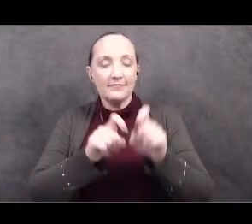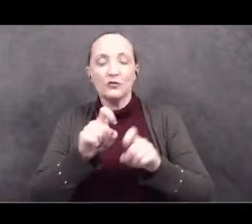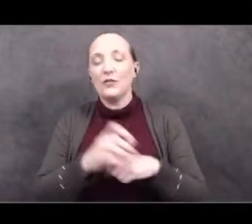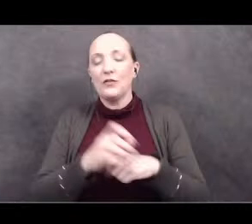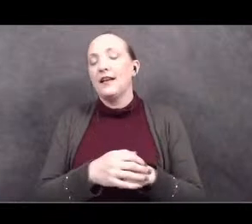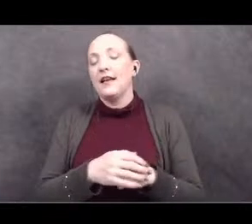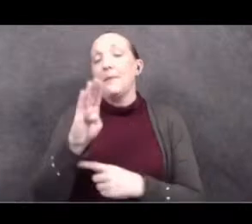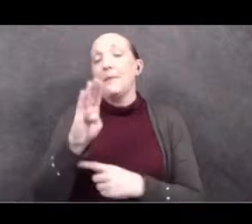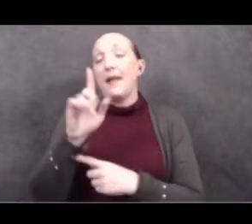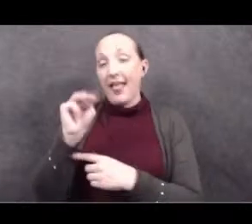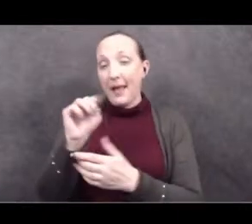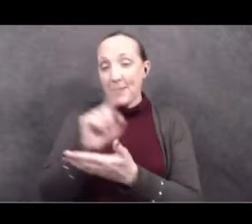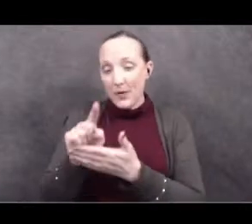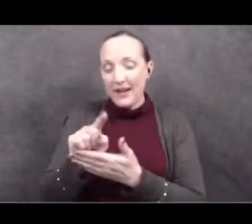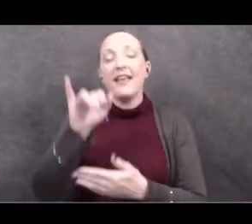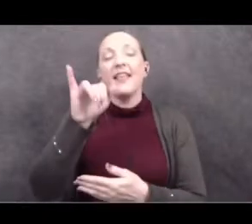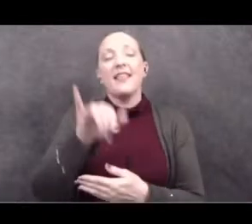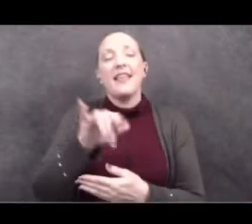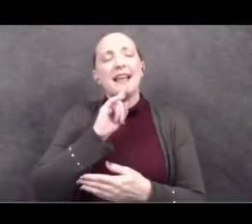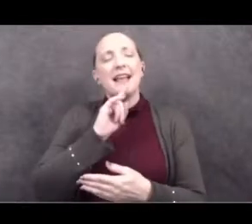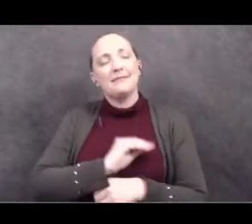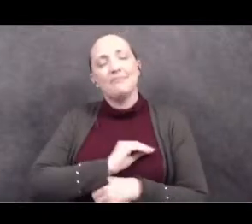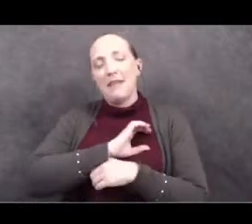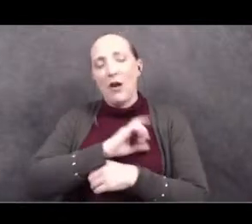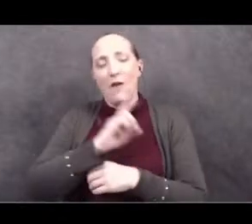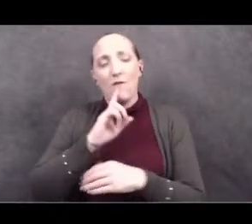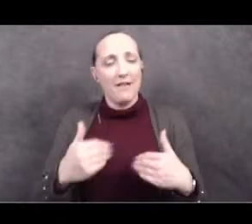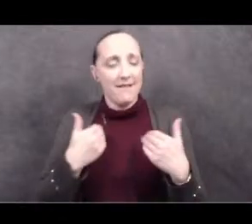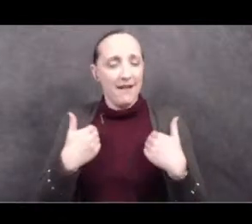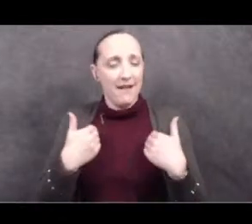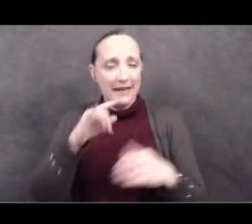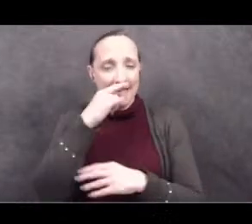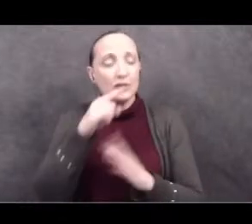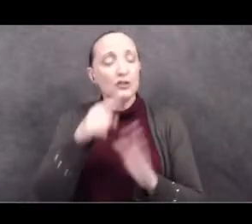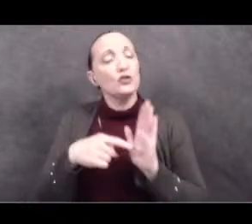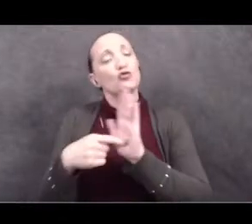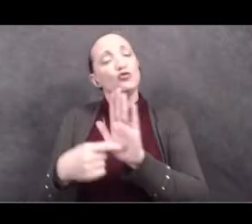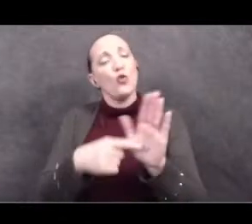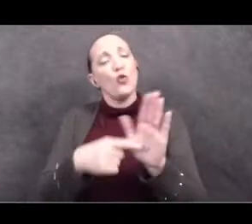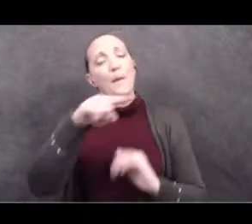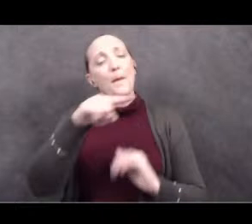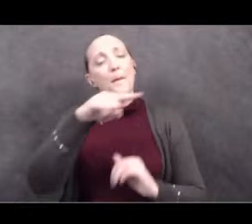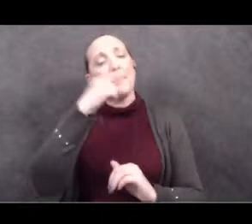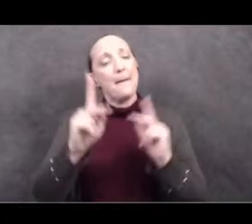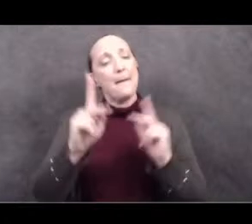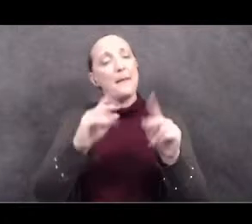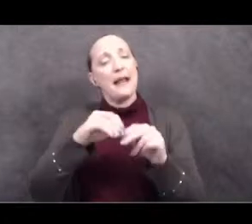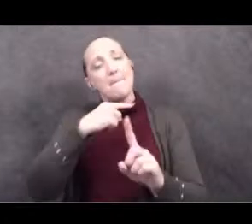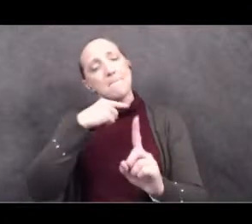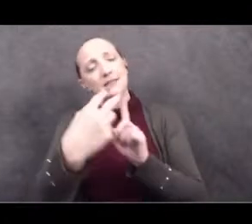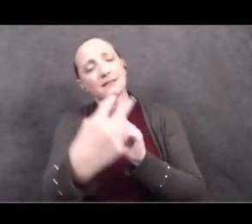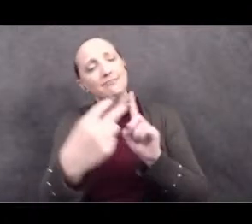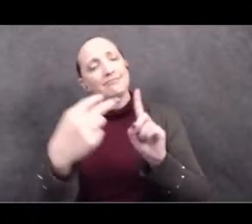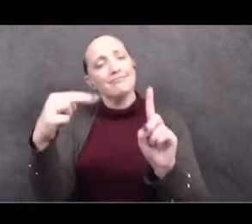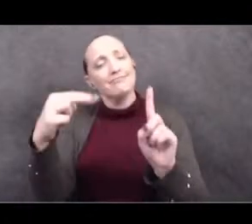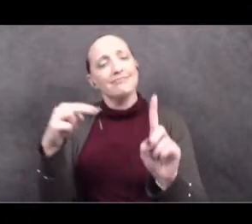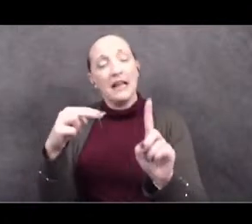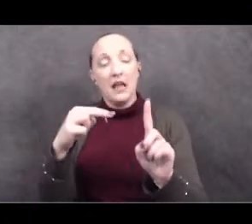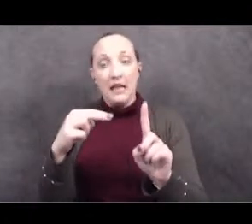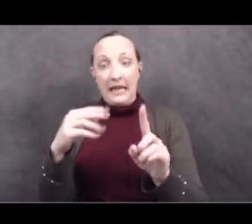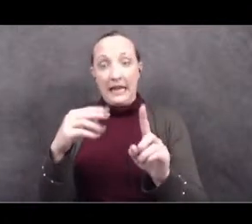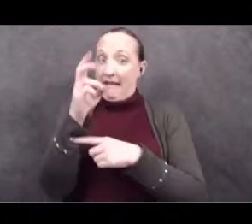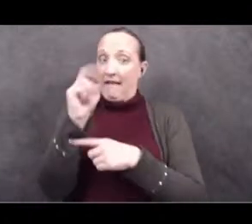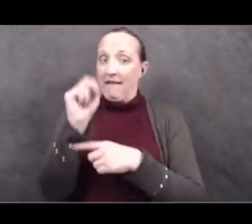empowering for these young kids it is something that shows black people in a positive light especially with the negativity that was spread these last few